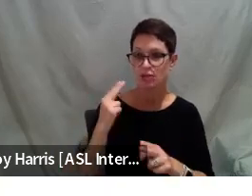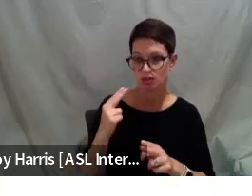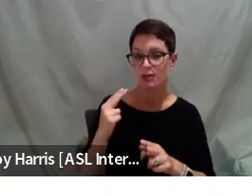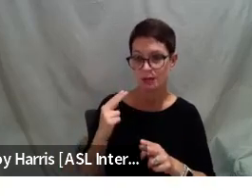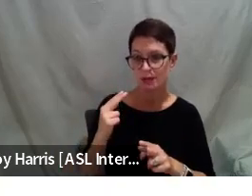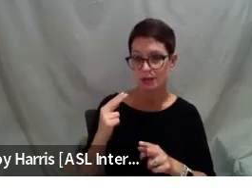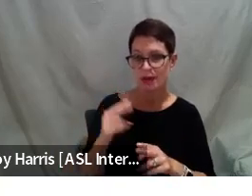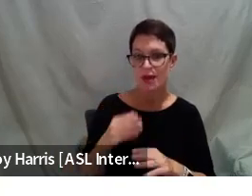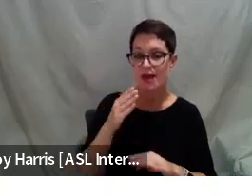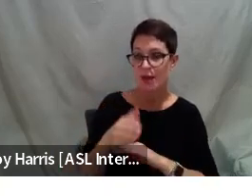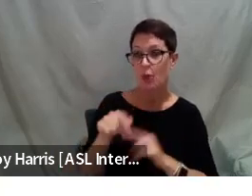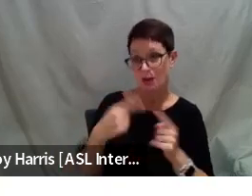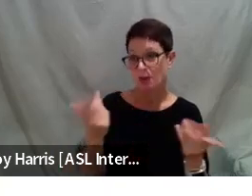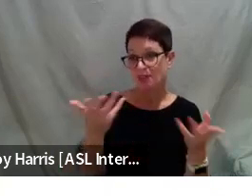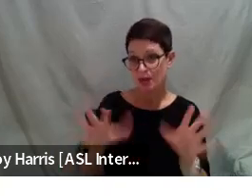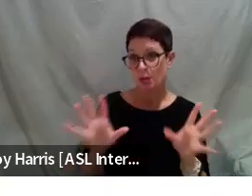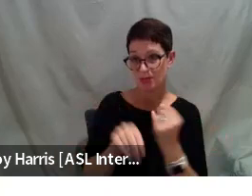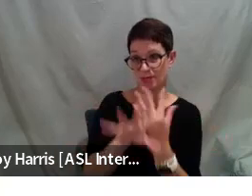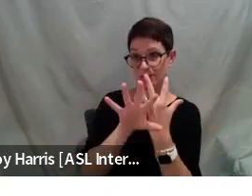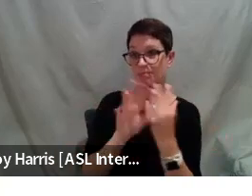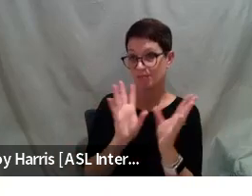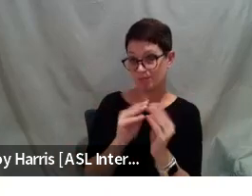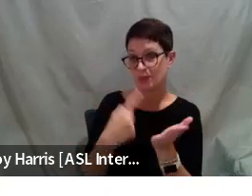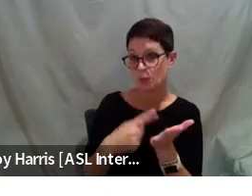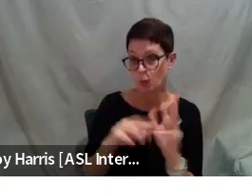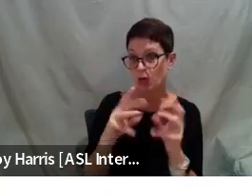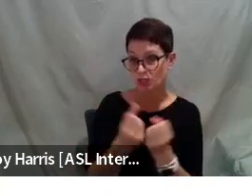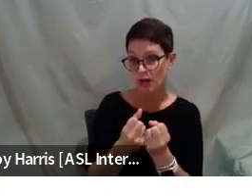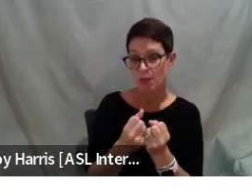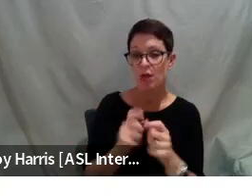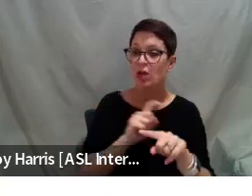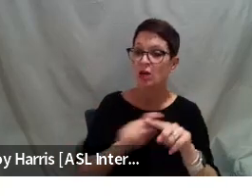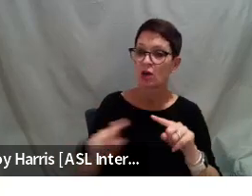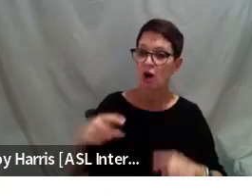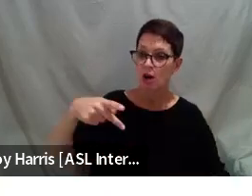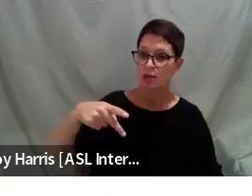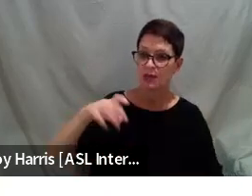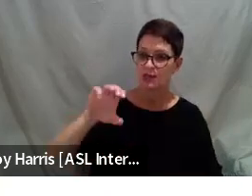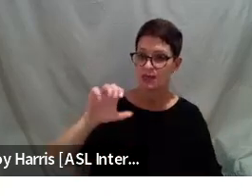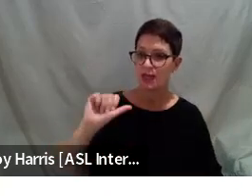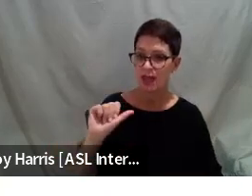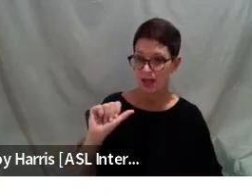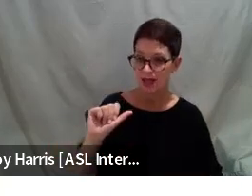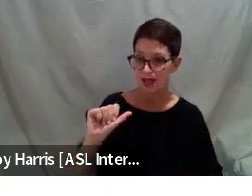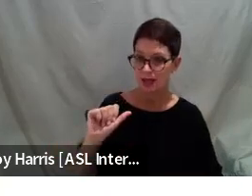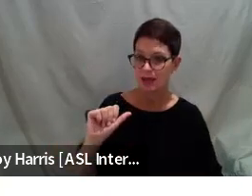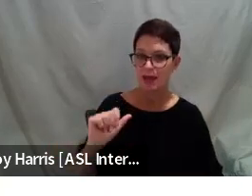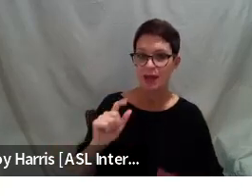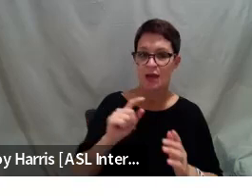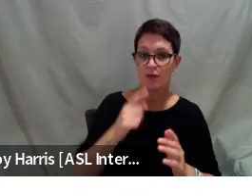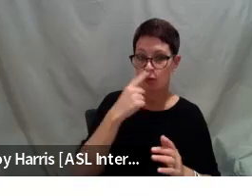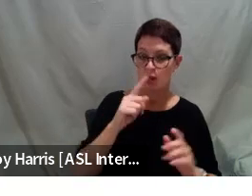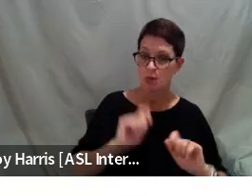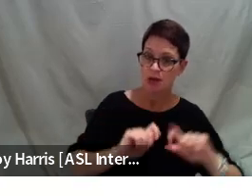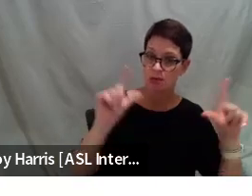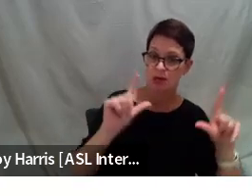the event is over. And we recommend that you call the PCA. If we could go to the slide with that phone